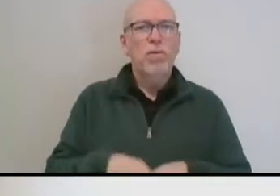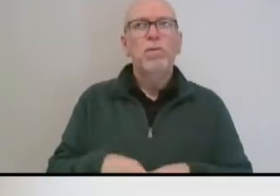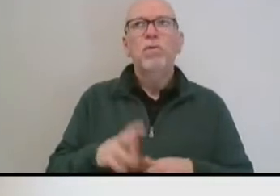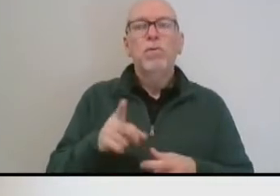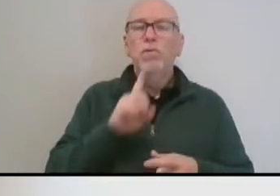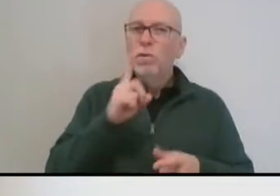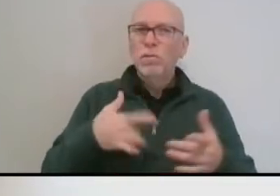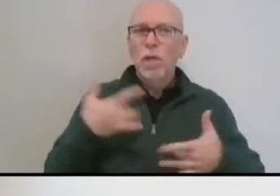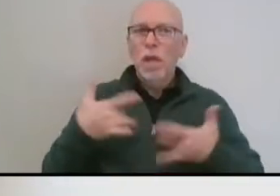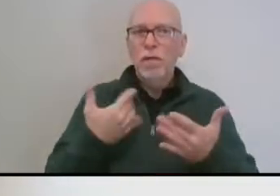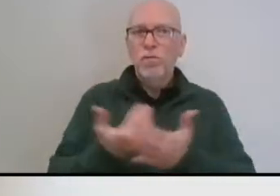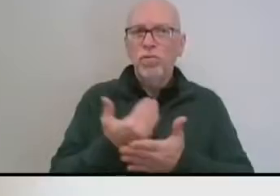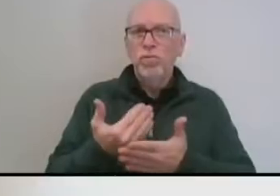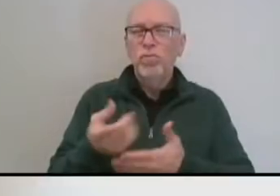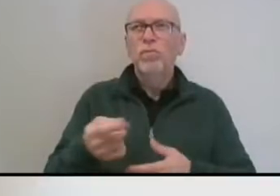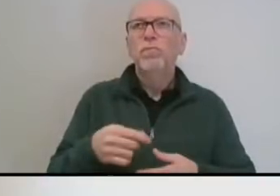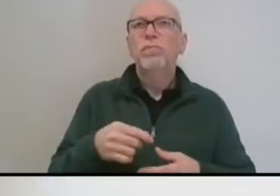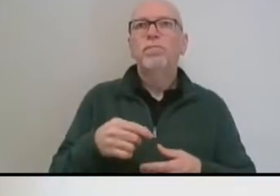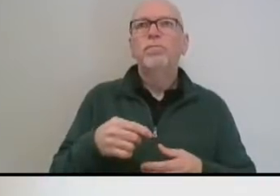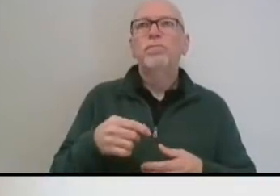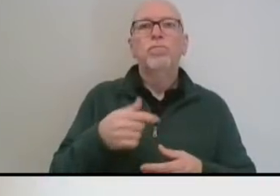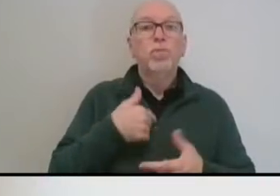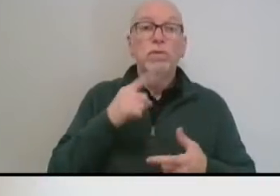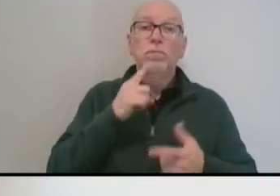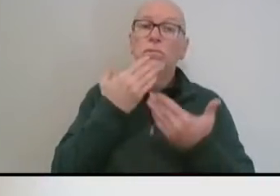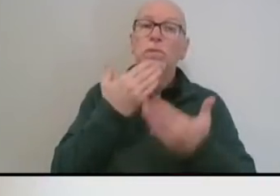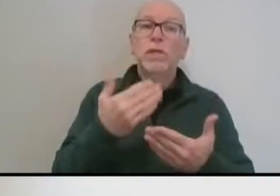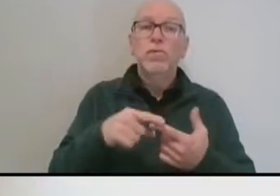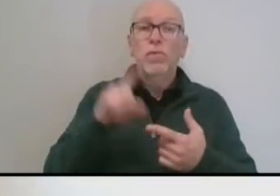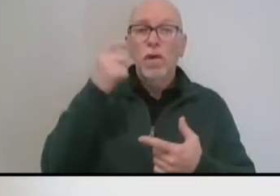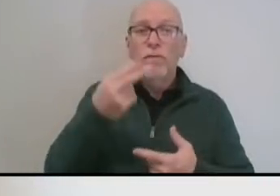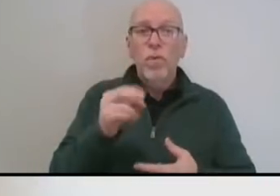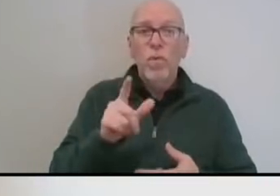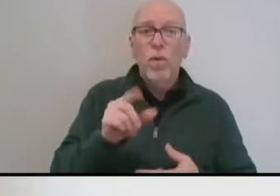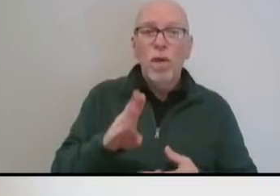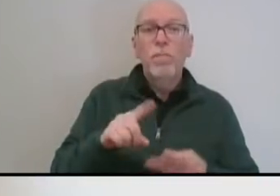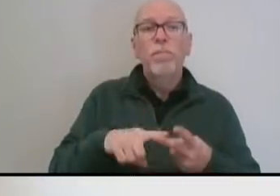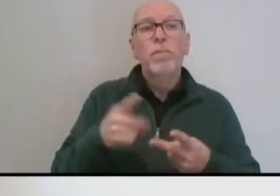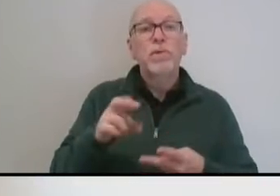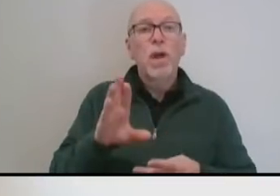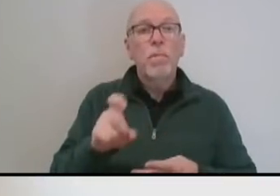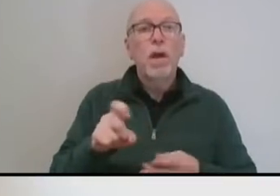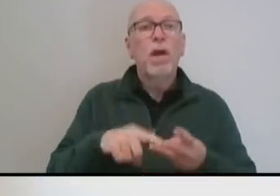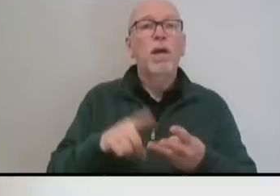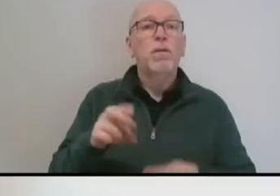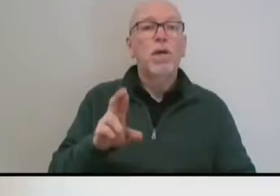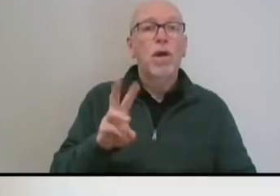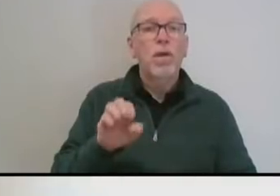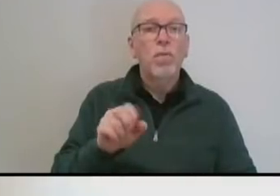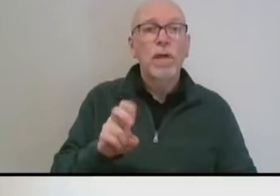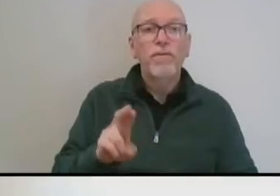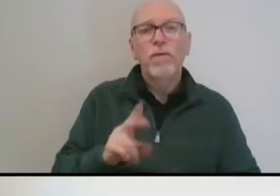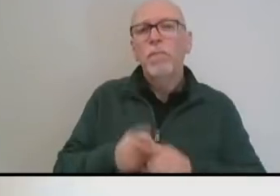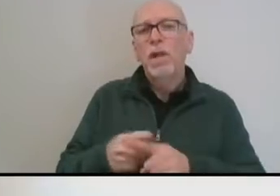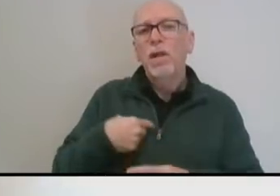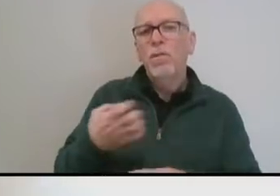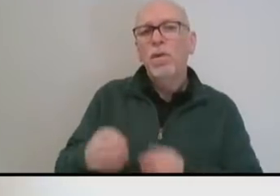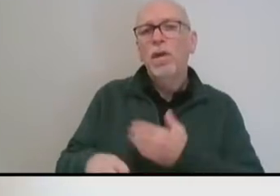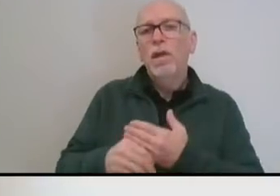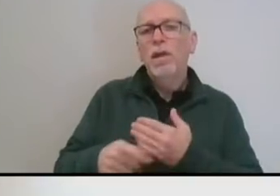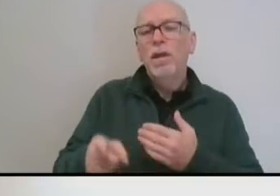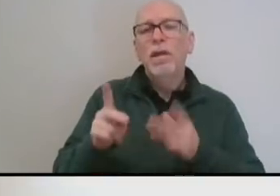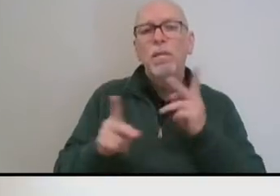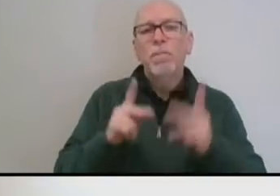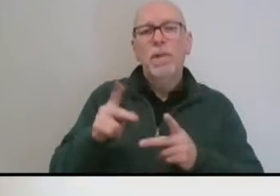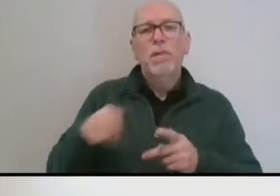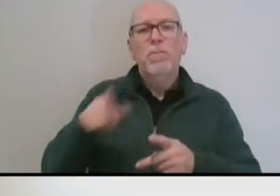exciting news to us. We're very thankful to Governor Holcomb, of course, Dr. Box, Dr. Weaver. Also, I want to throw in there the people